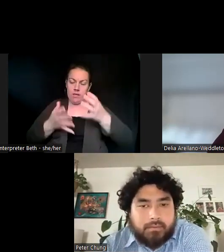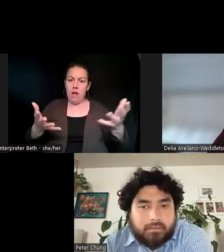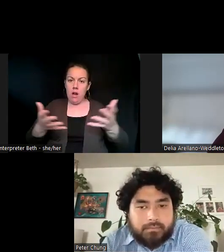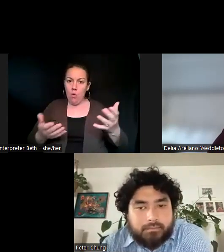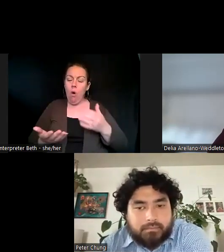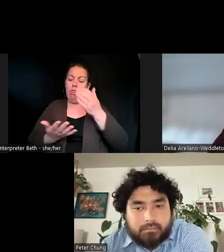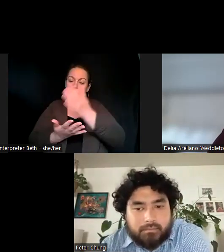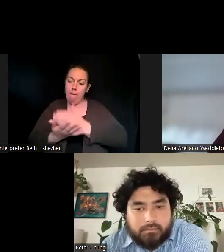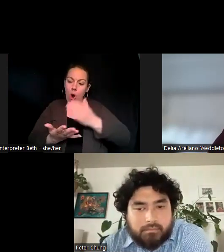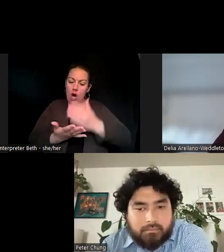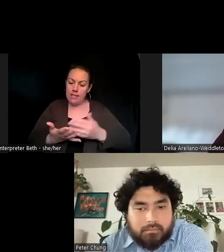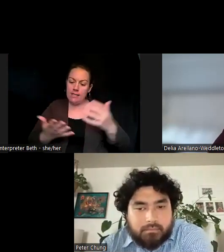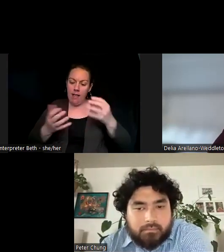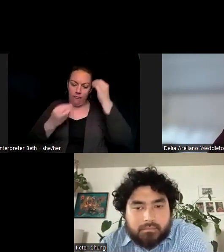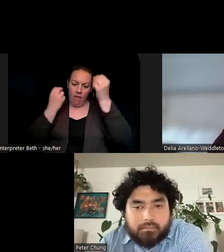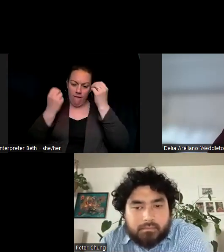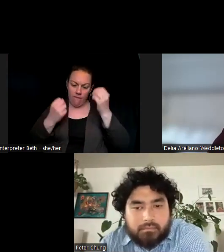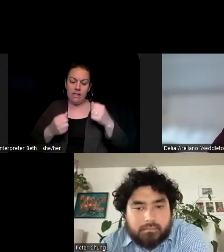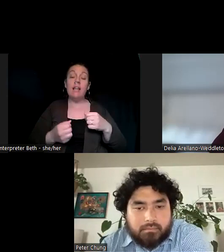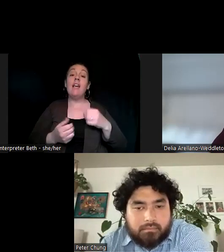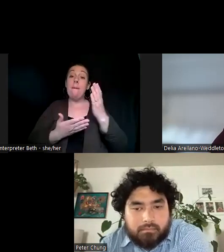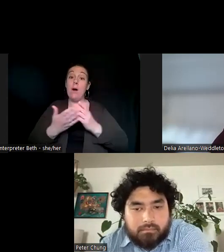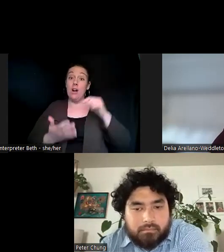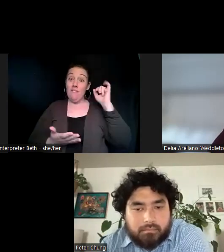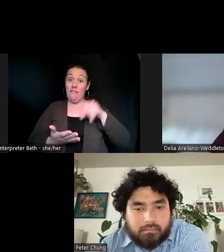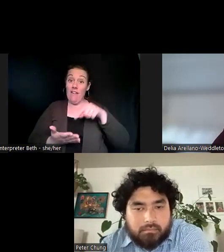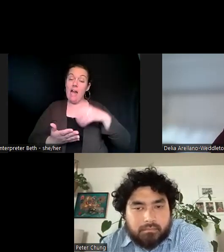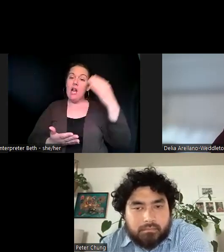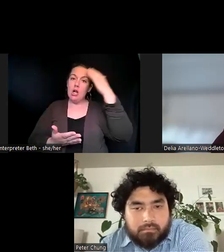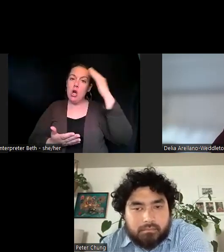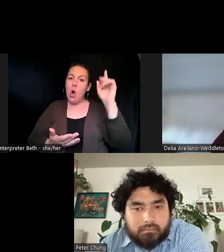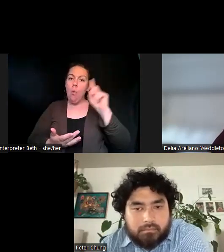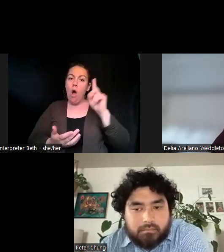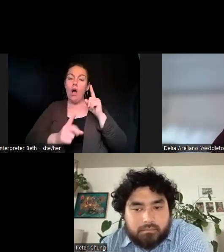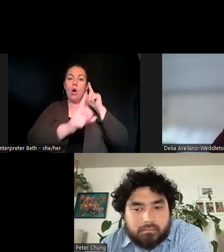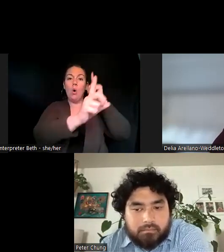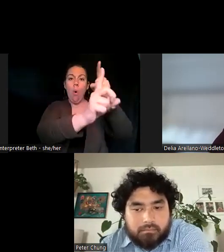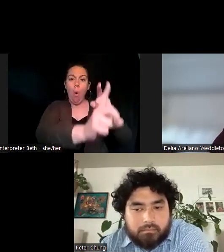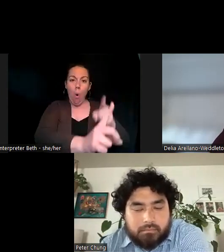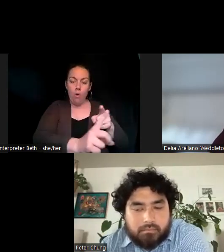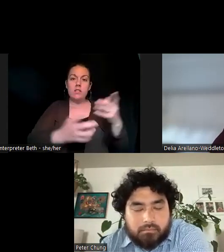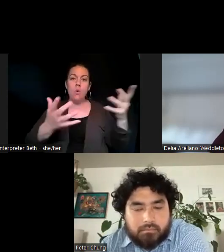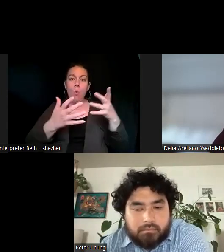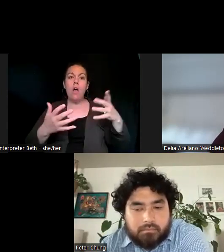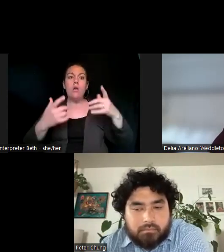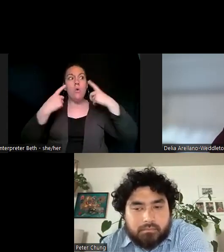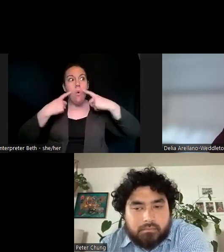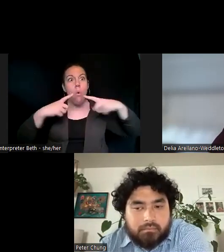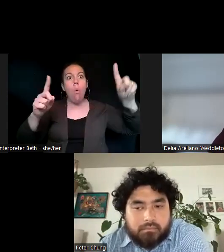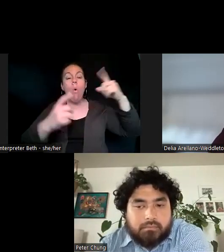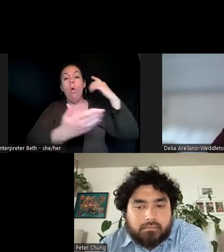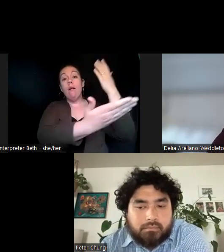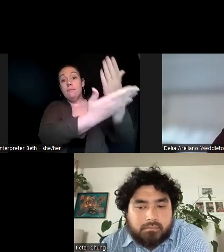thoughtfully, and then also as a part of that work, know where you want to end up and what are the things that you need to be looking at along the way to make sure you're going to get